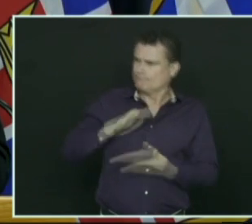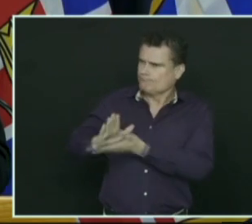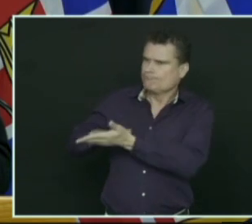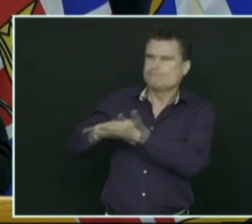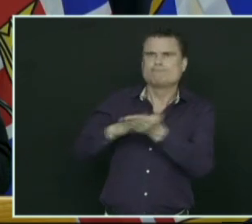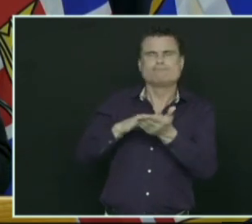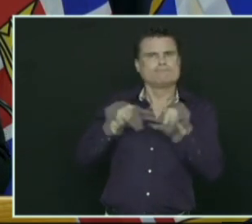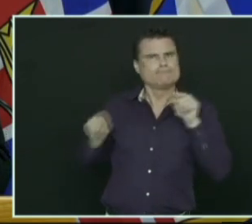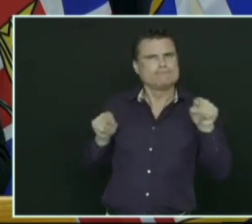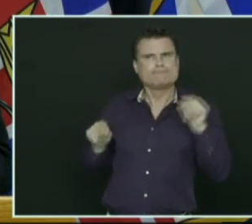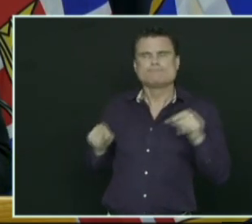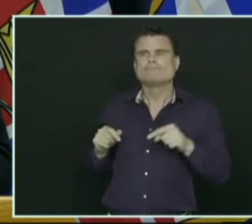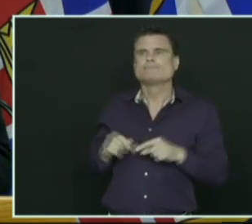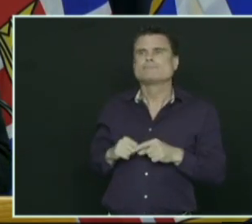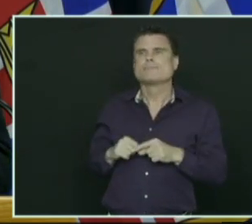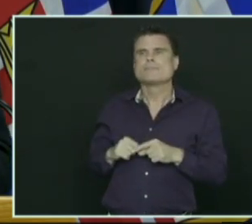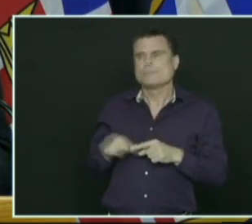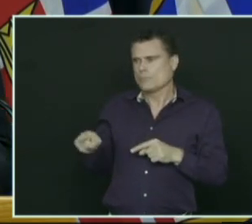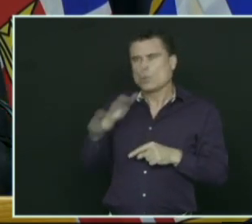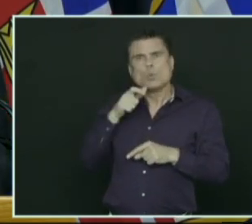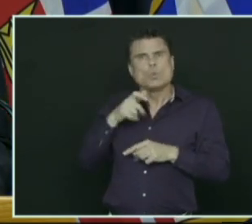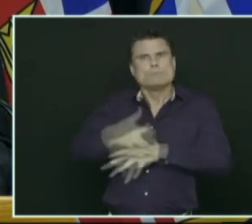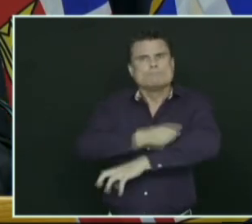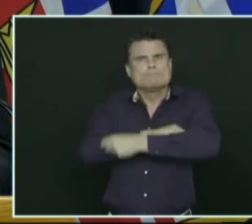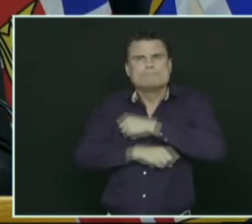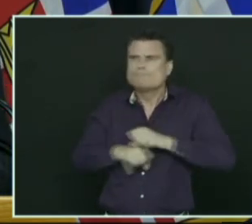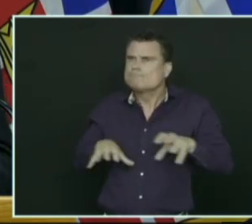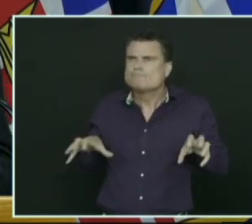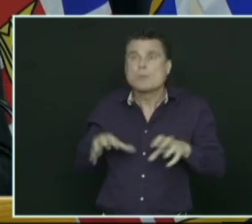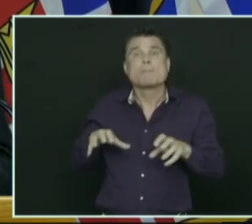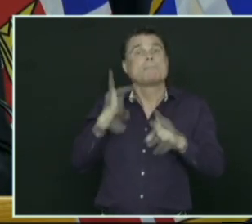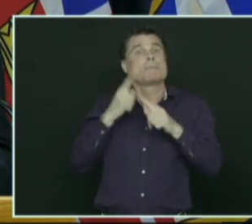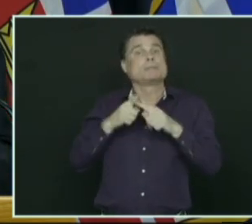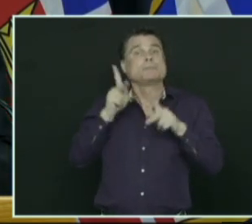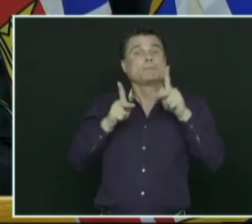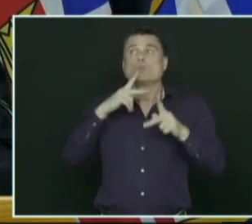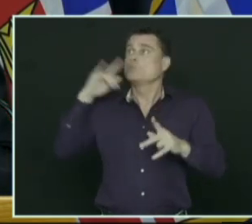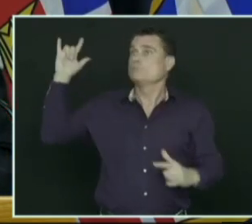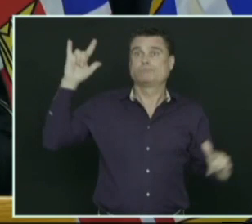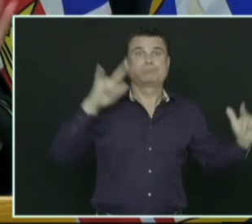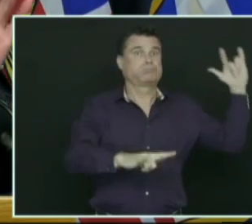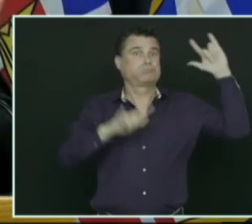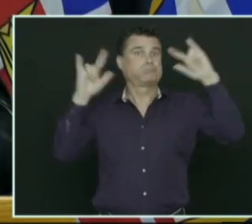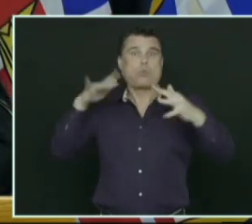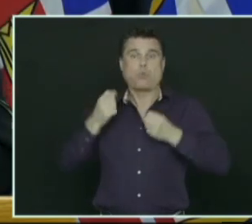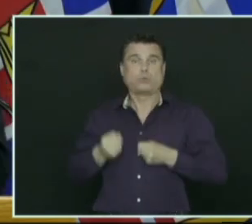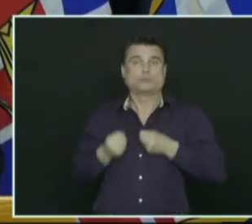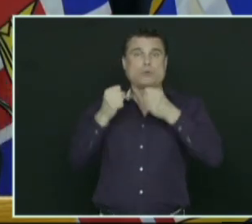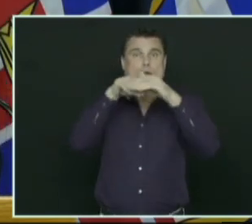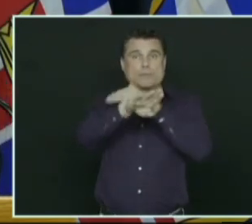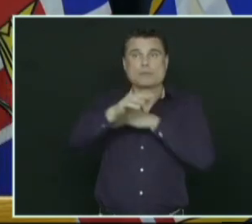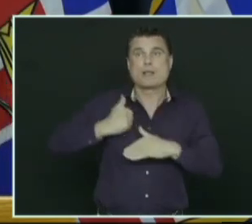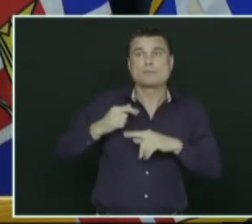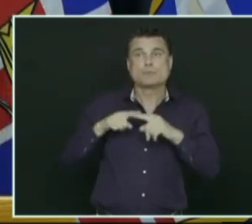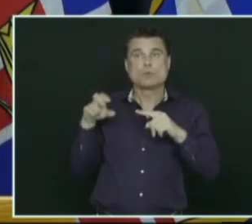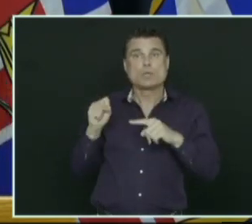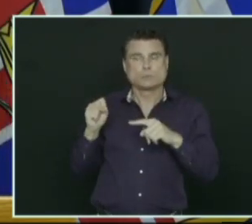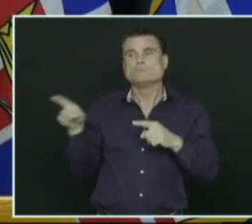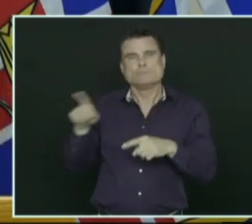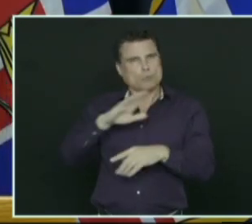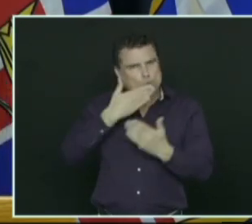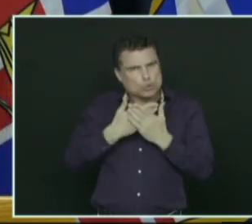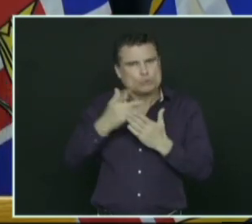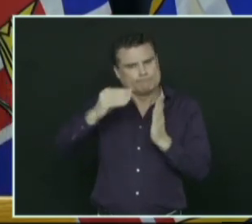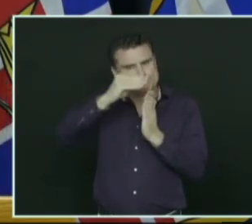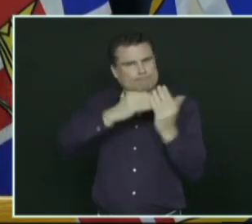the weekend, we get information from BC Ferries and others, and just to put it in context,